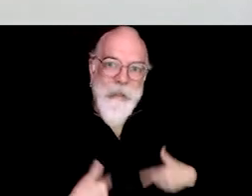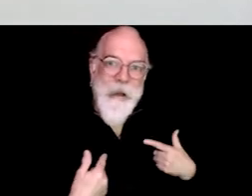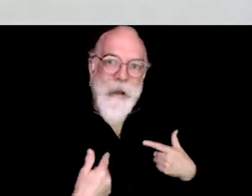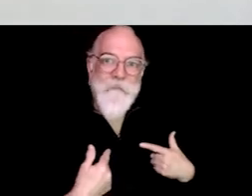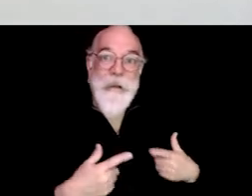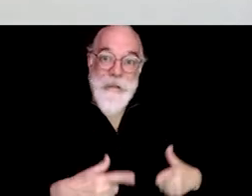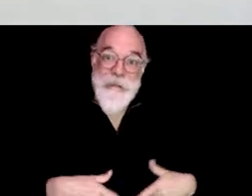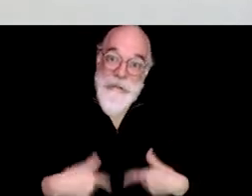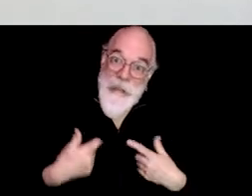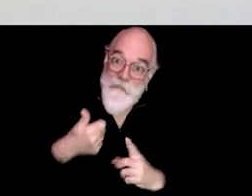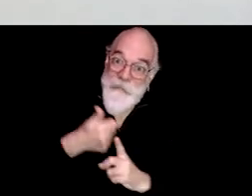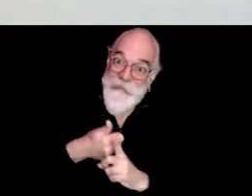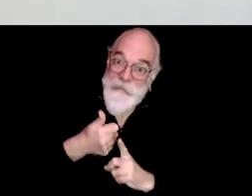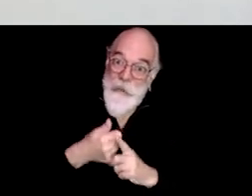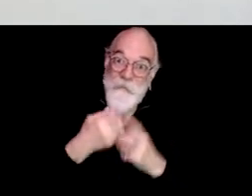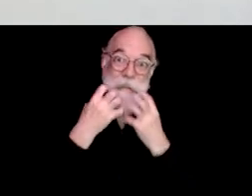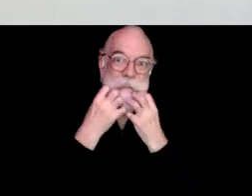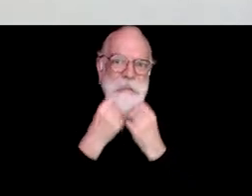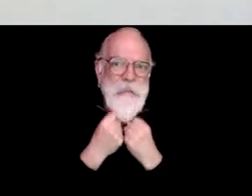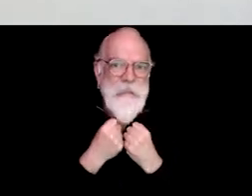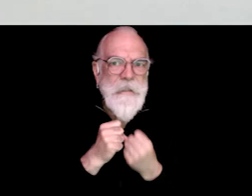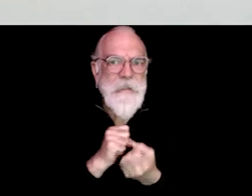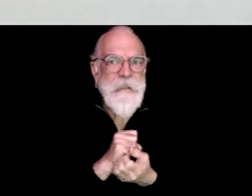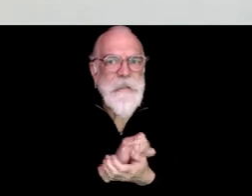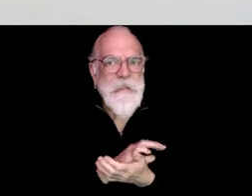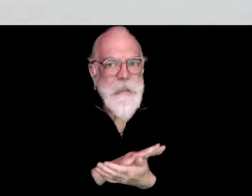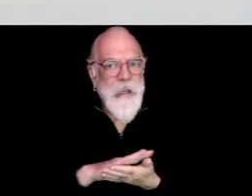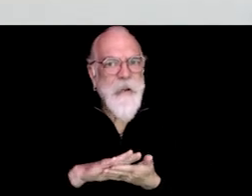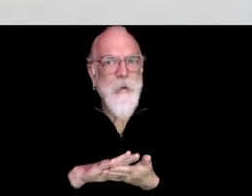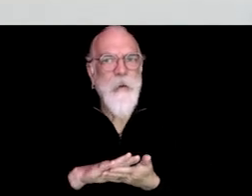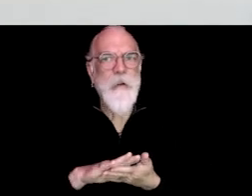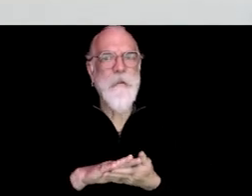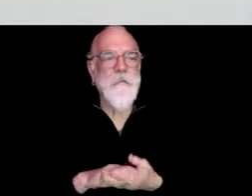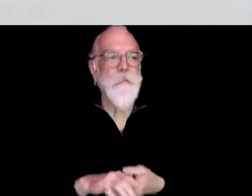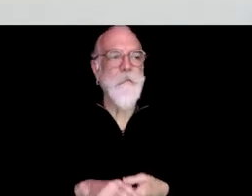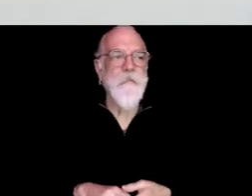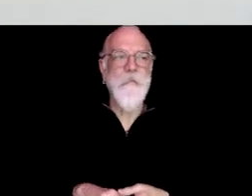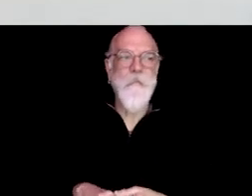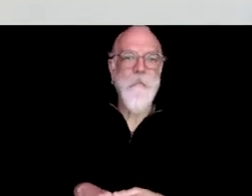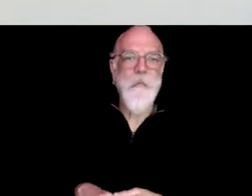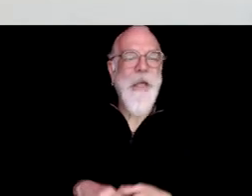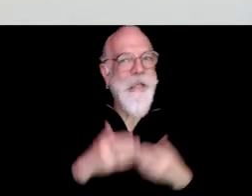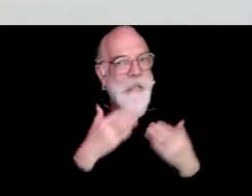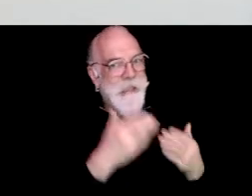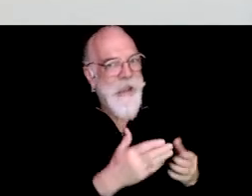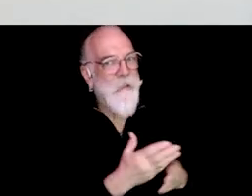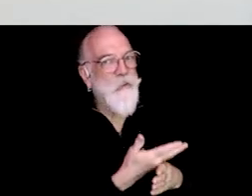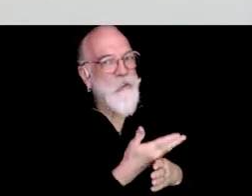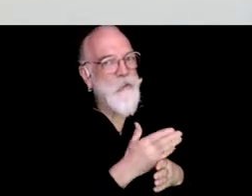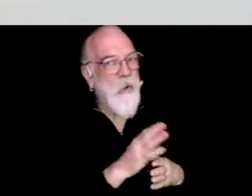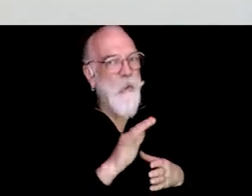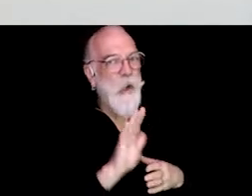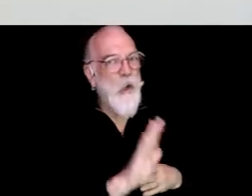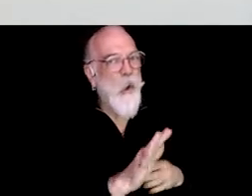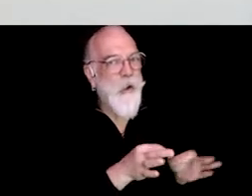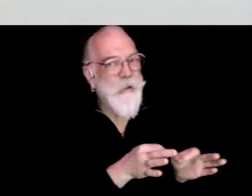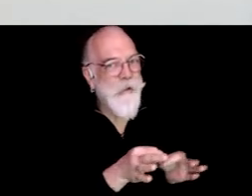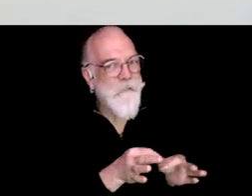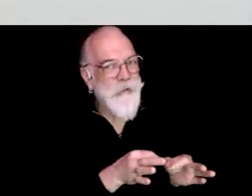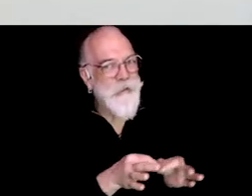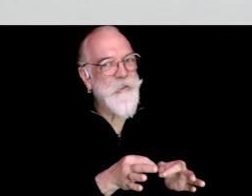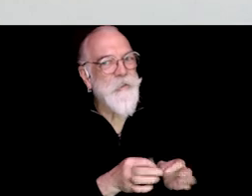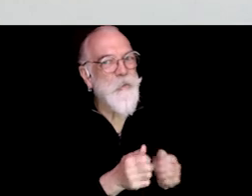is sacred, right? As you're saying, to hold it sacred. So thank you for sharing that definition with